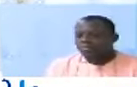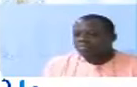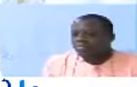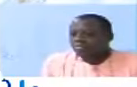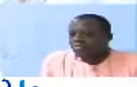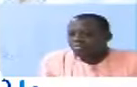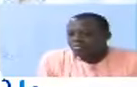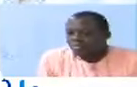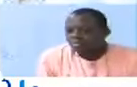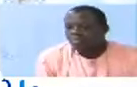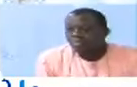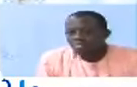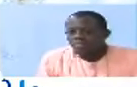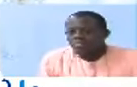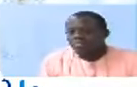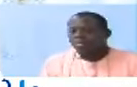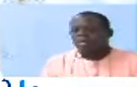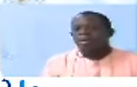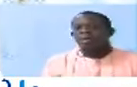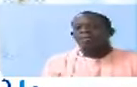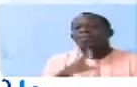armed